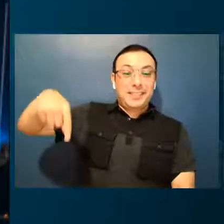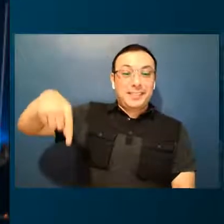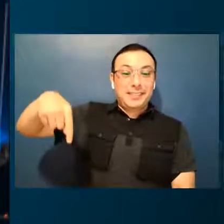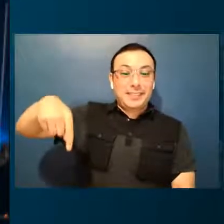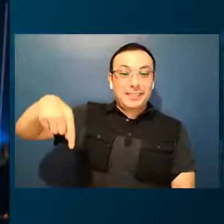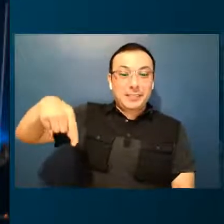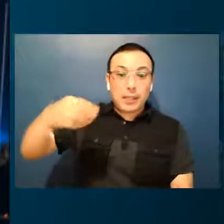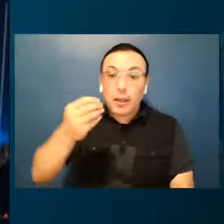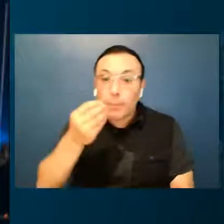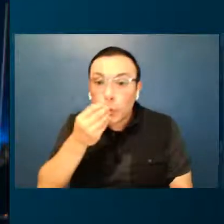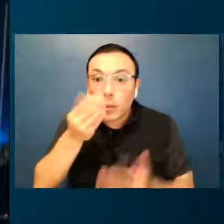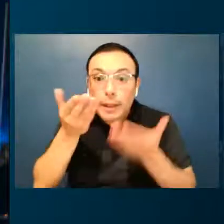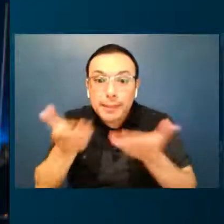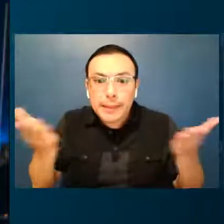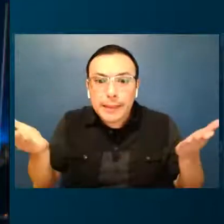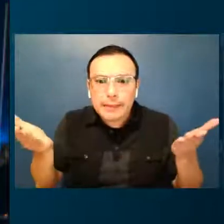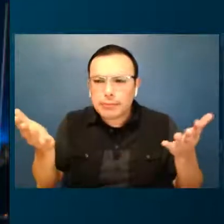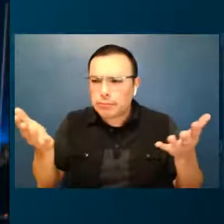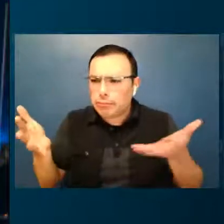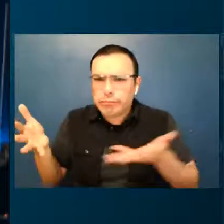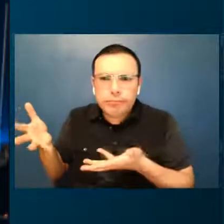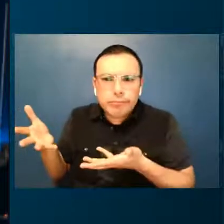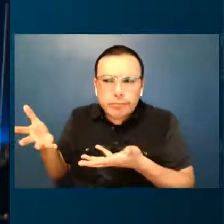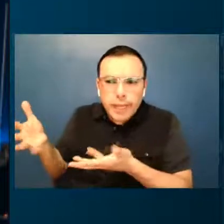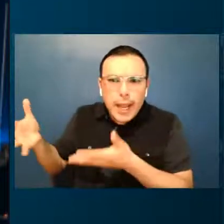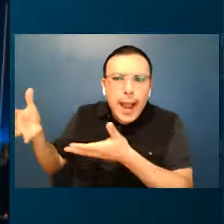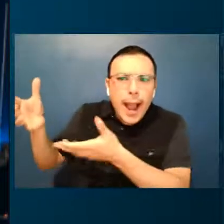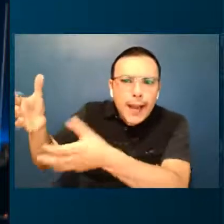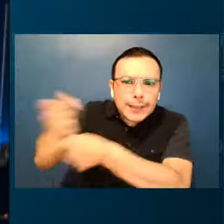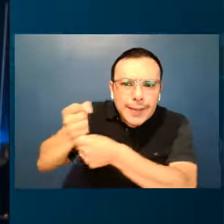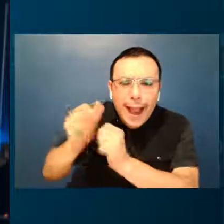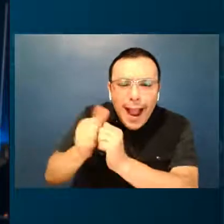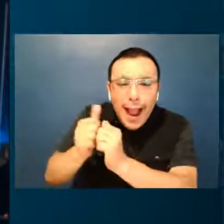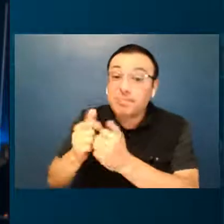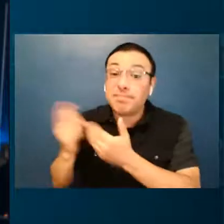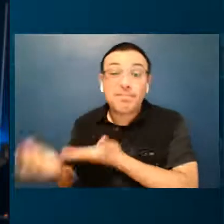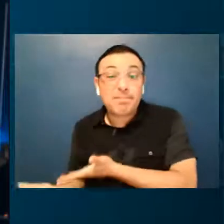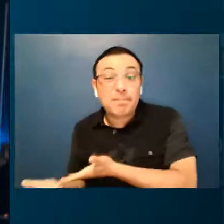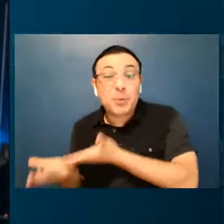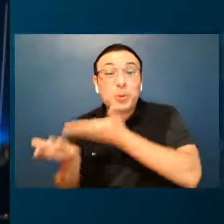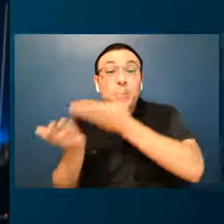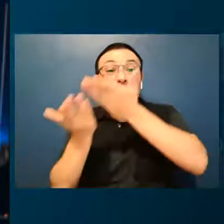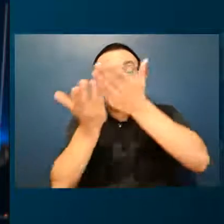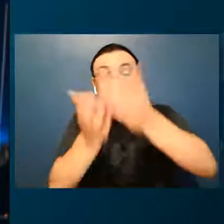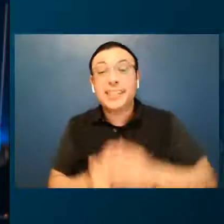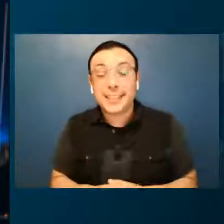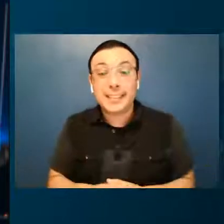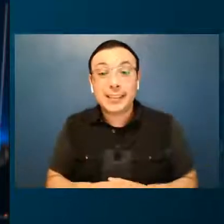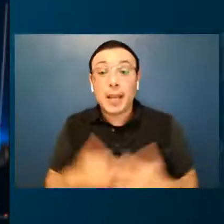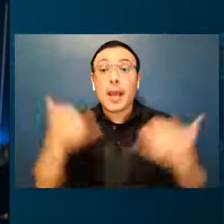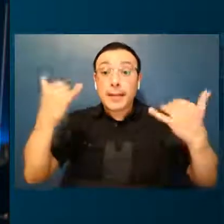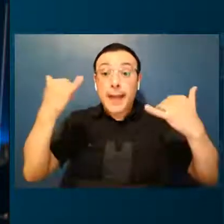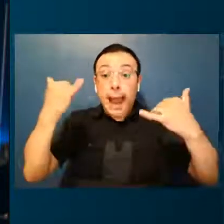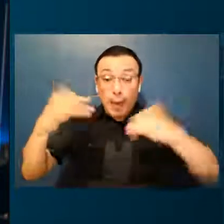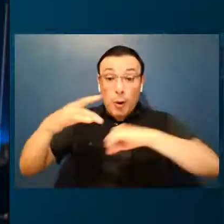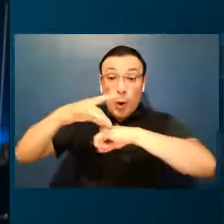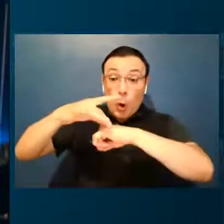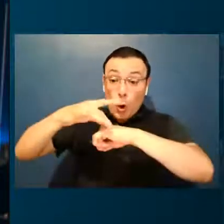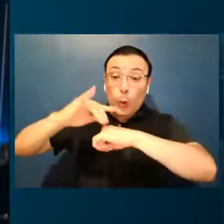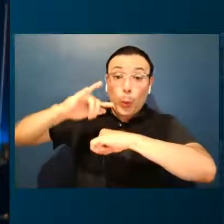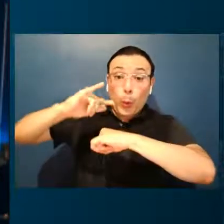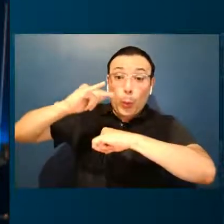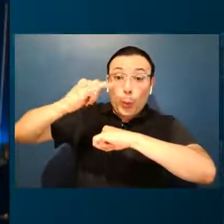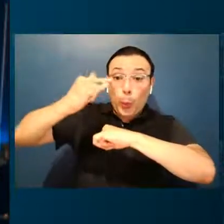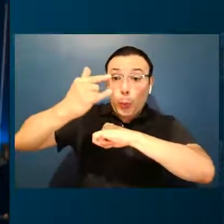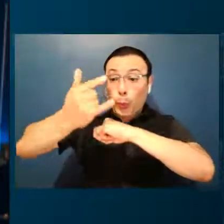could plan ahead. But today, on the International Space Station, they've got a ton of food stocked up that they store because, well, they stay up in